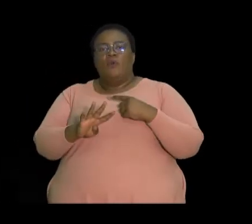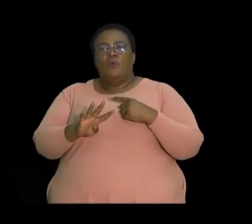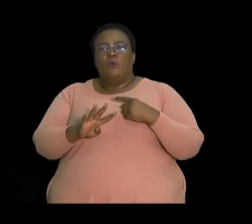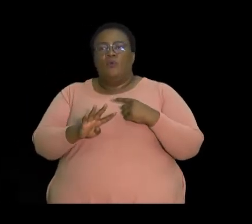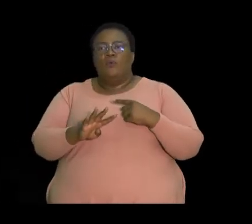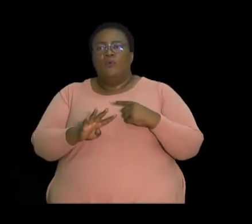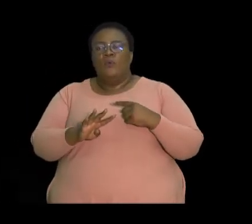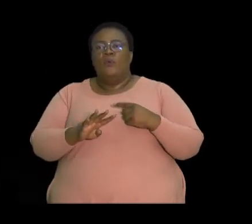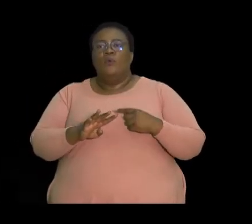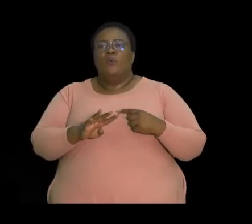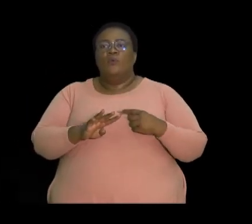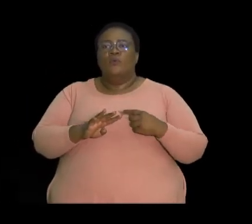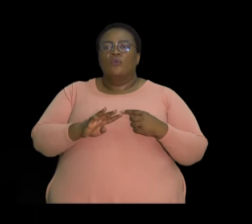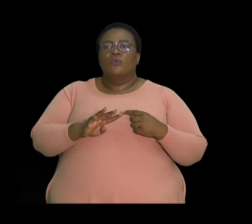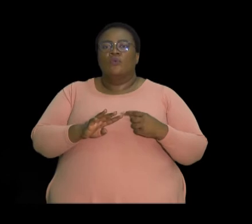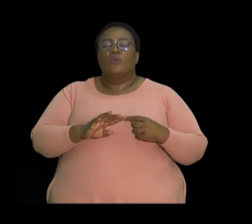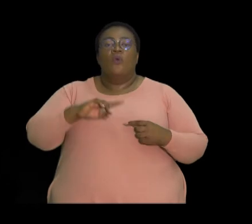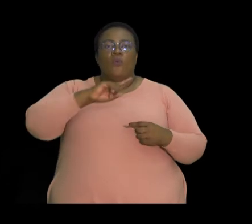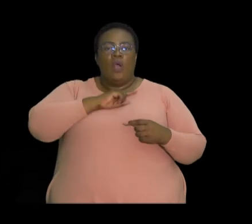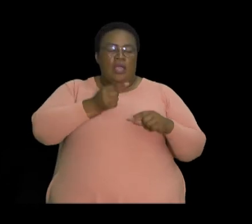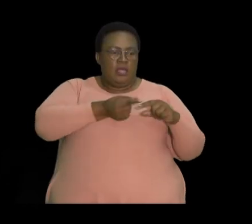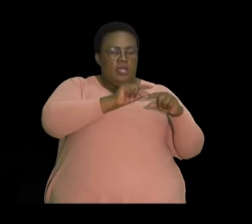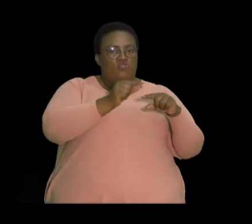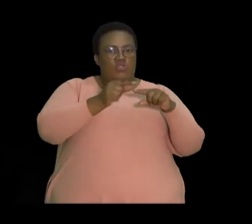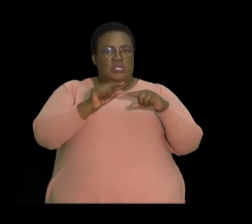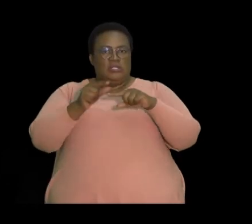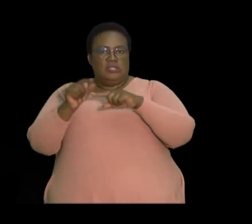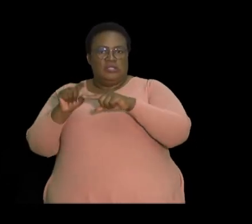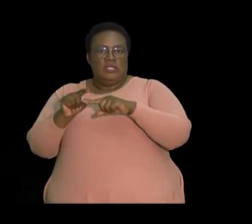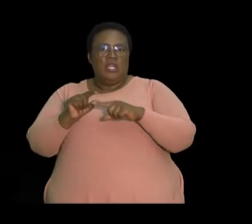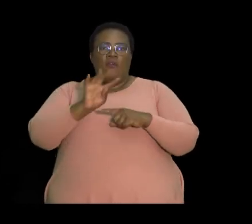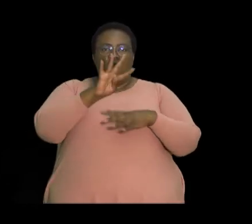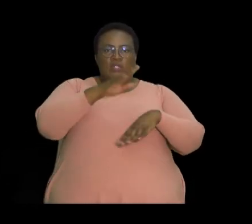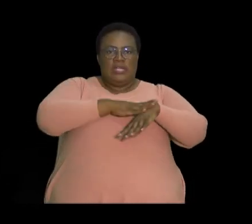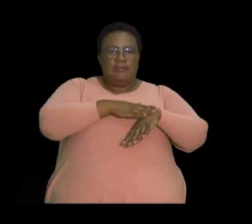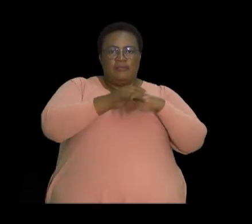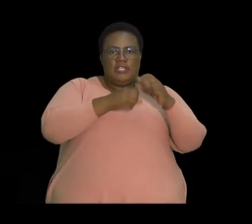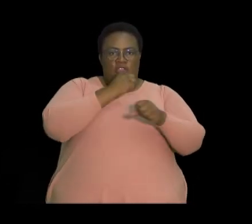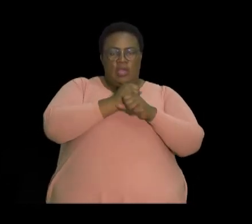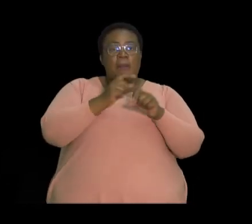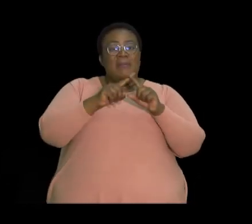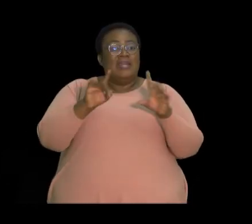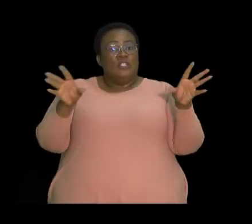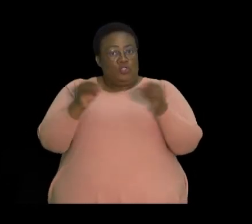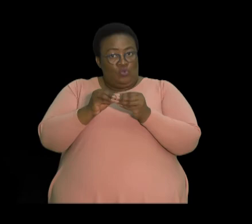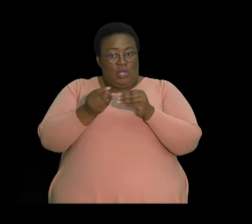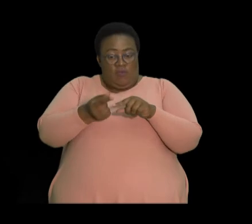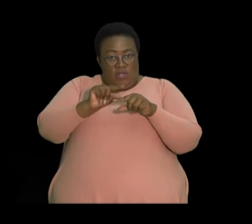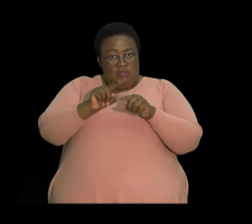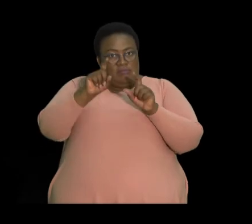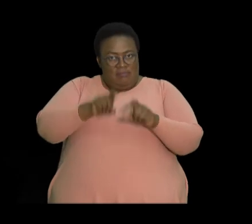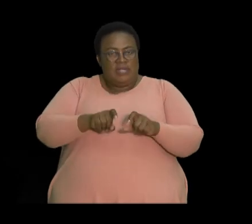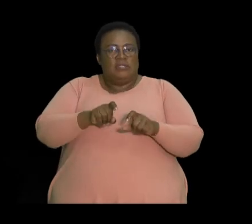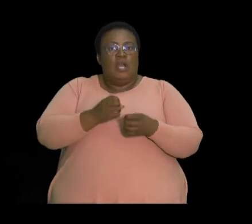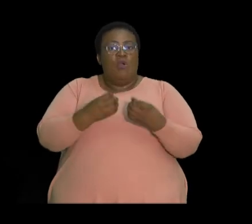got the interest 4 times in a year, but it must amount to the 12.5. And this,